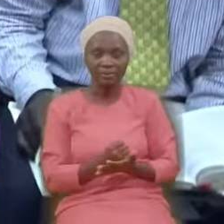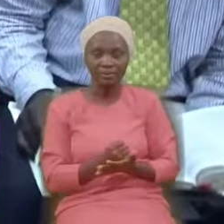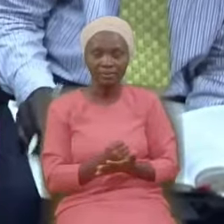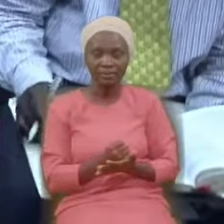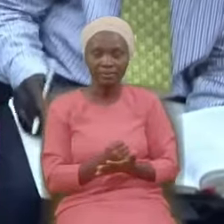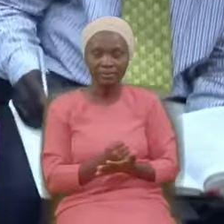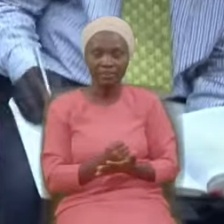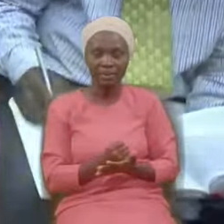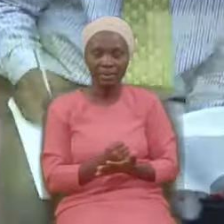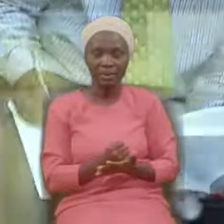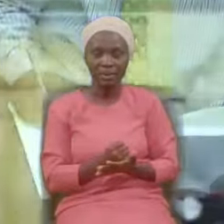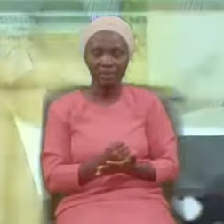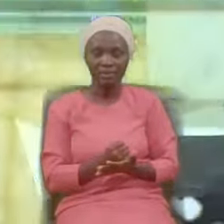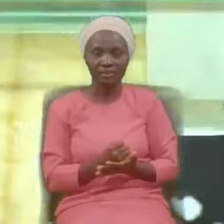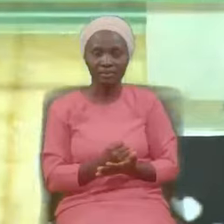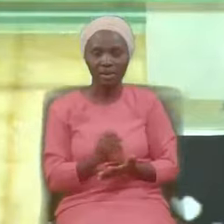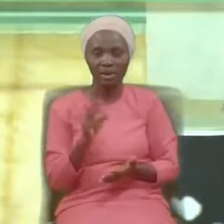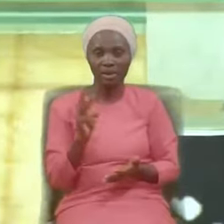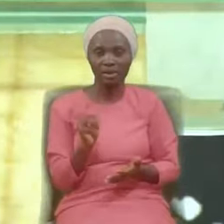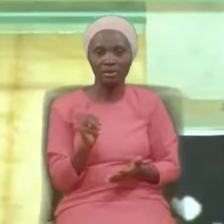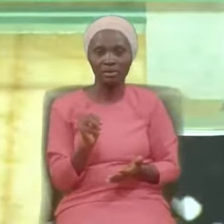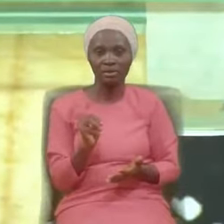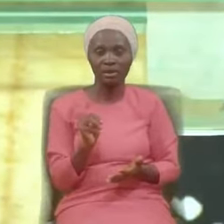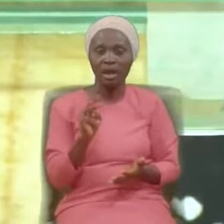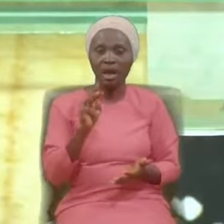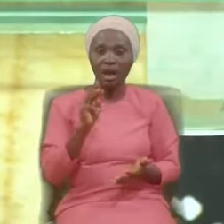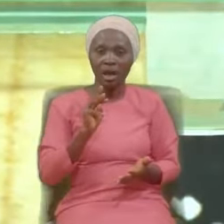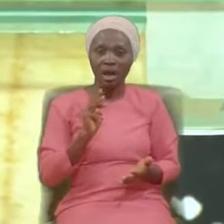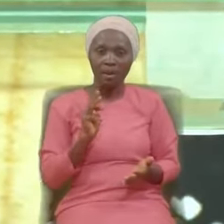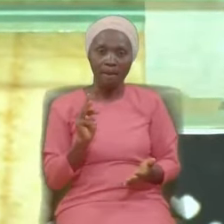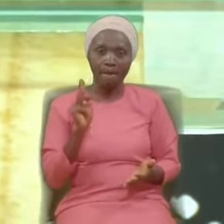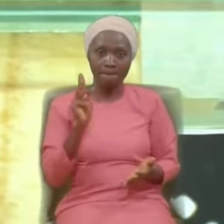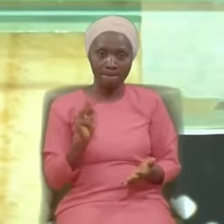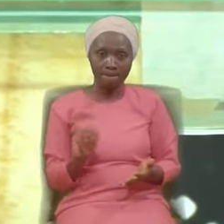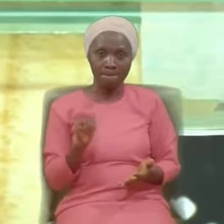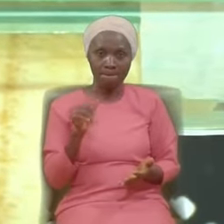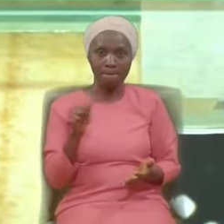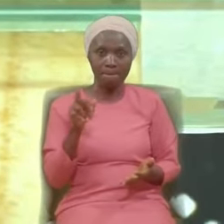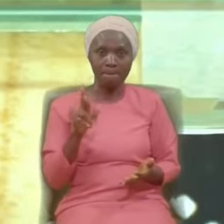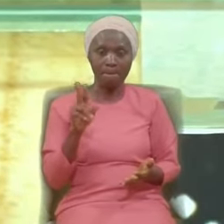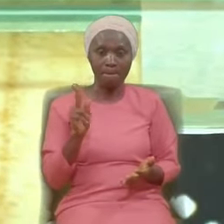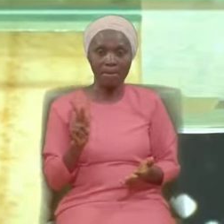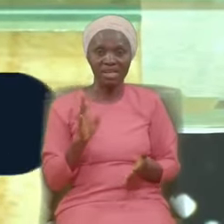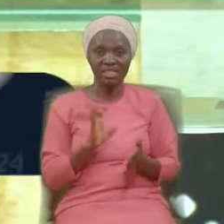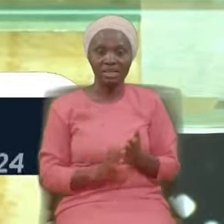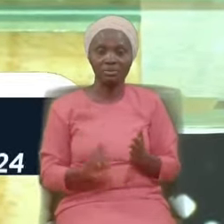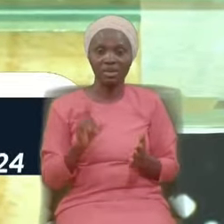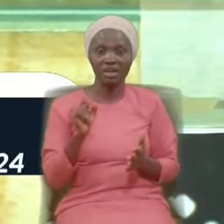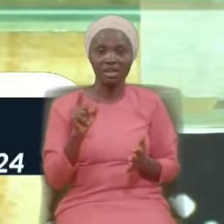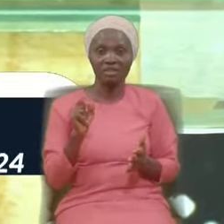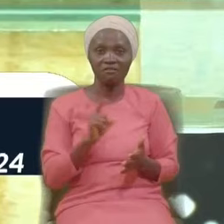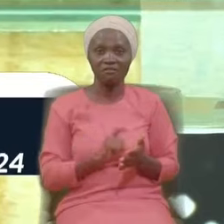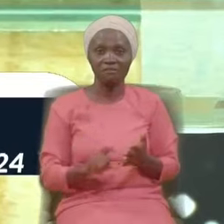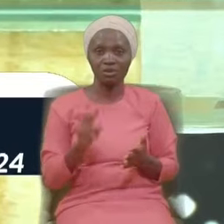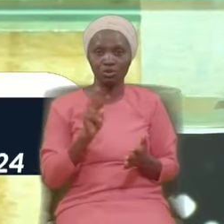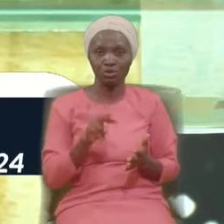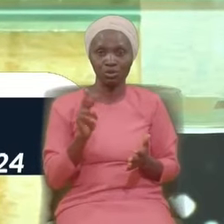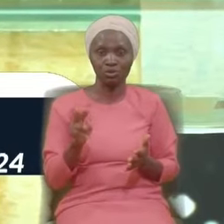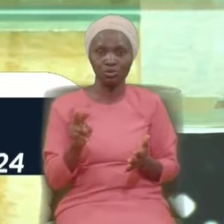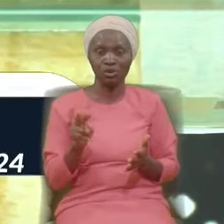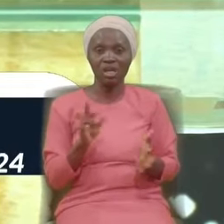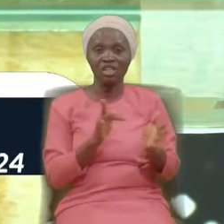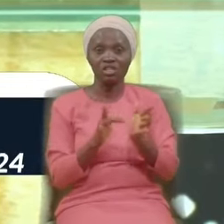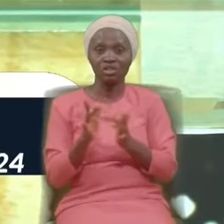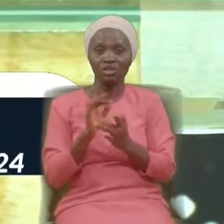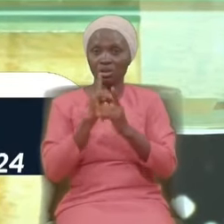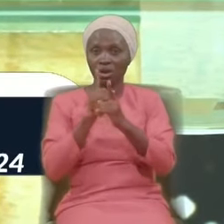Chapter 11, Mark chapter 11, verse 22. Jesus answering said unto them,